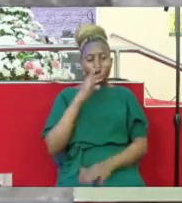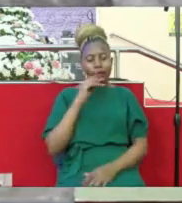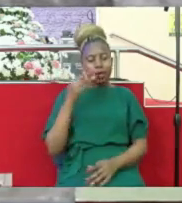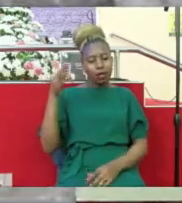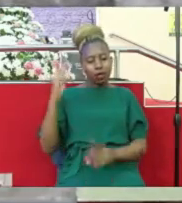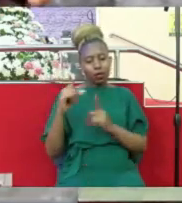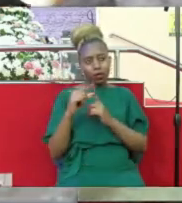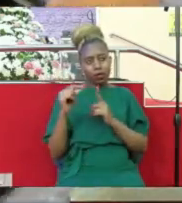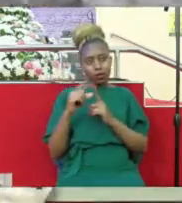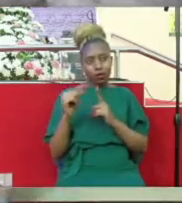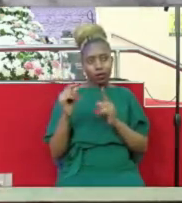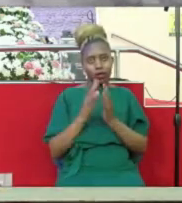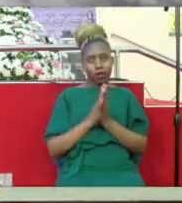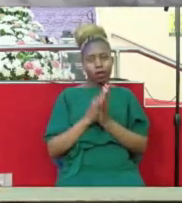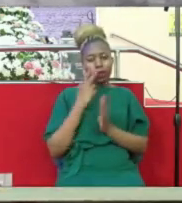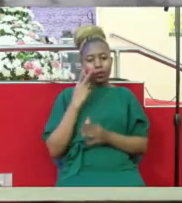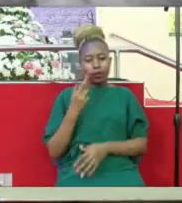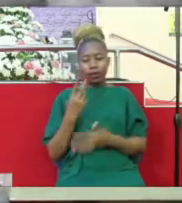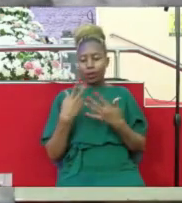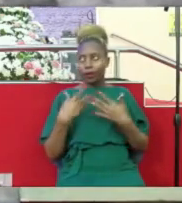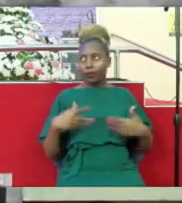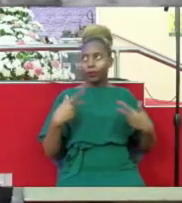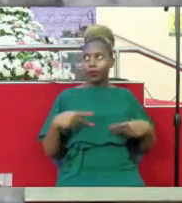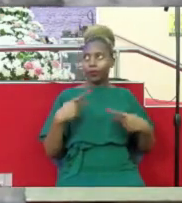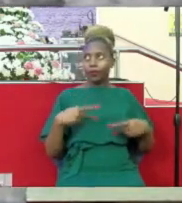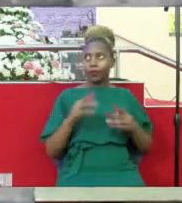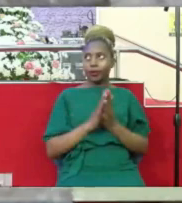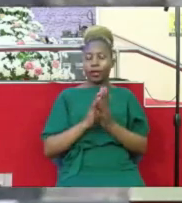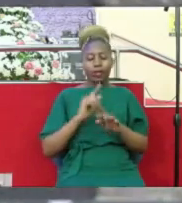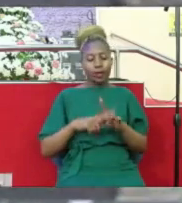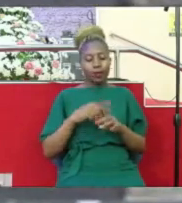a business rise up. And when I speak God's word,